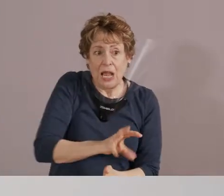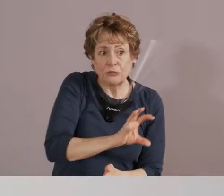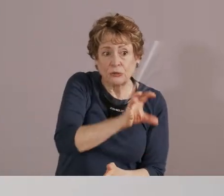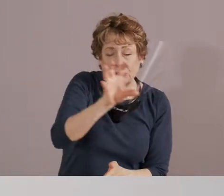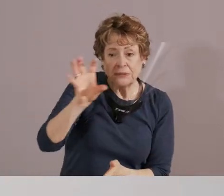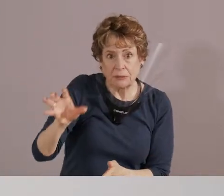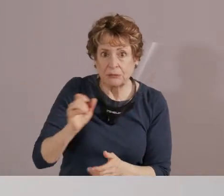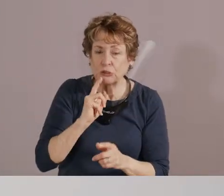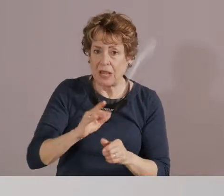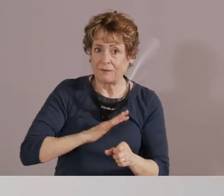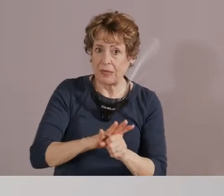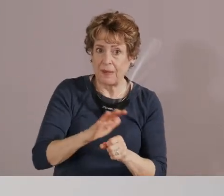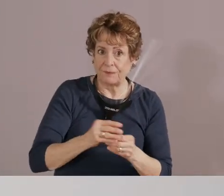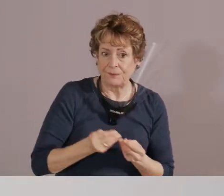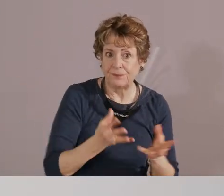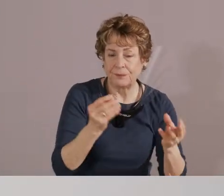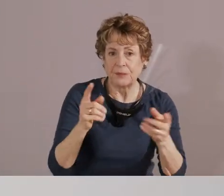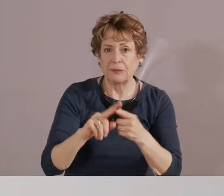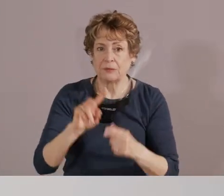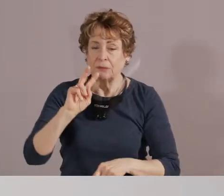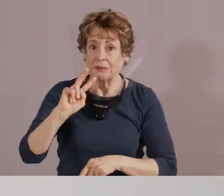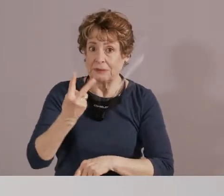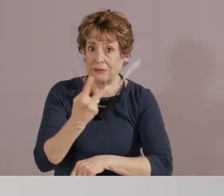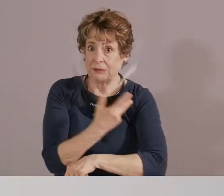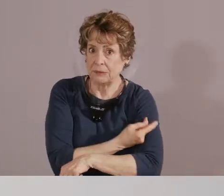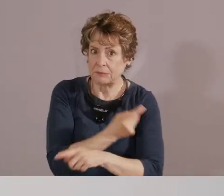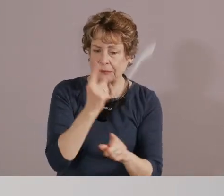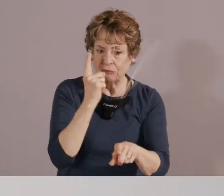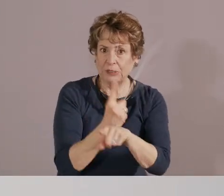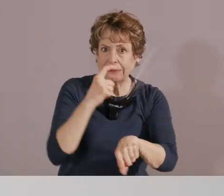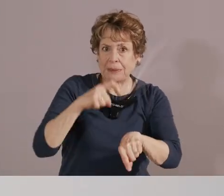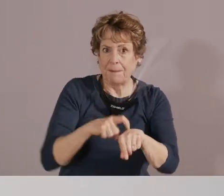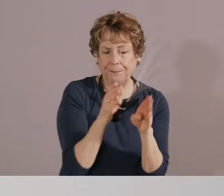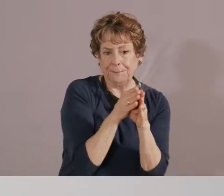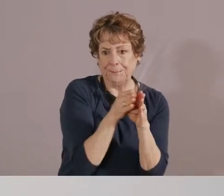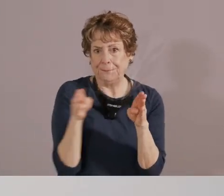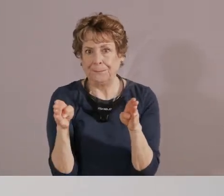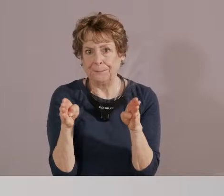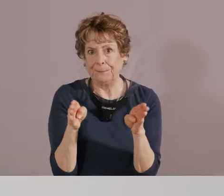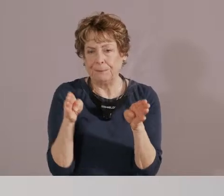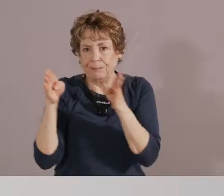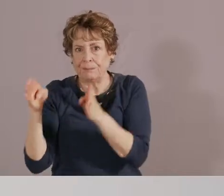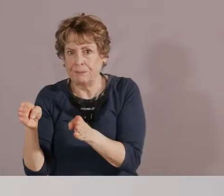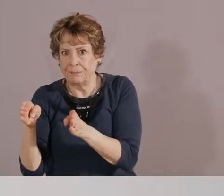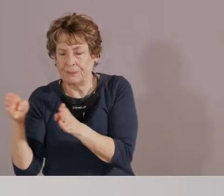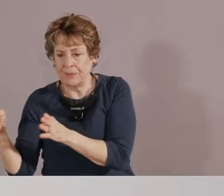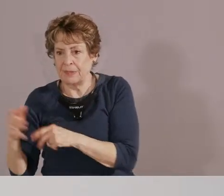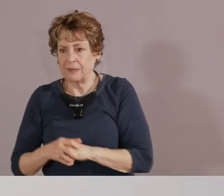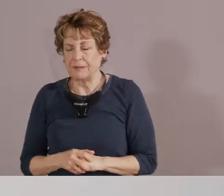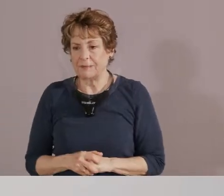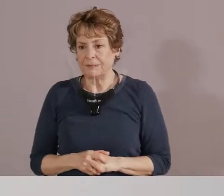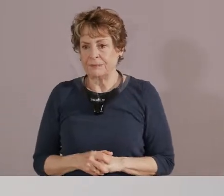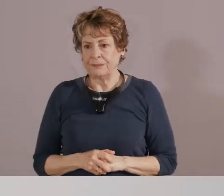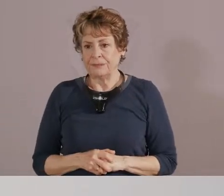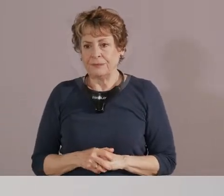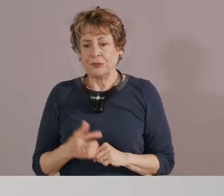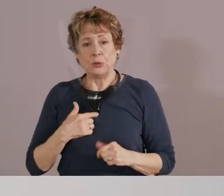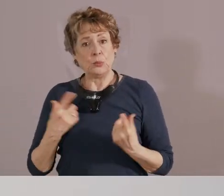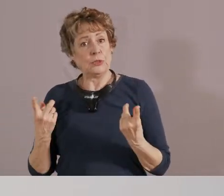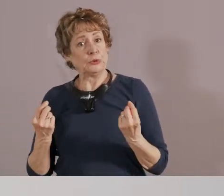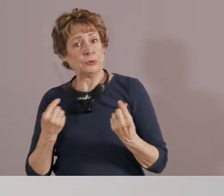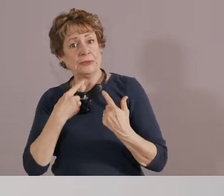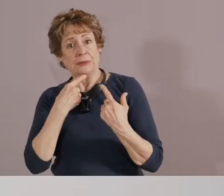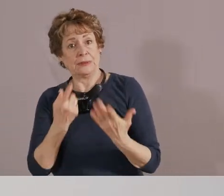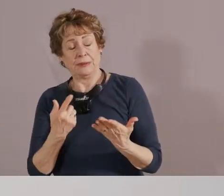proper time? So the ones that I can guarantee are those that will be vaccinated or have been vaccinated at State